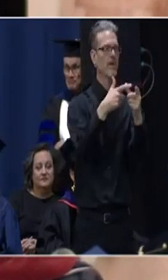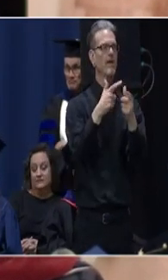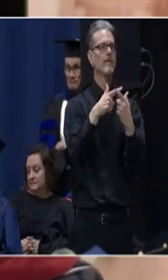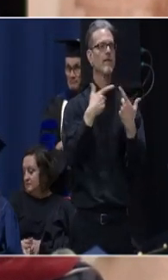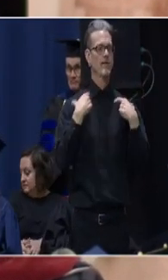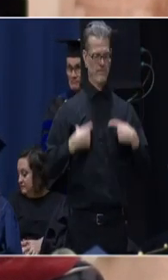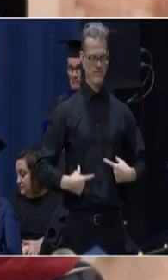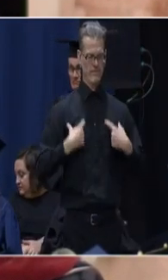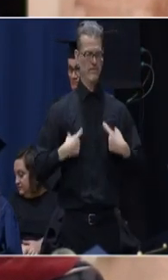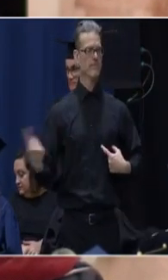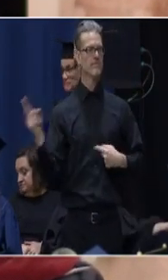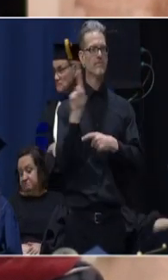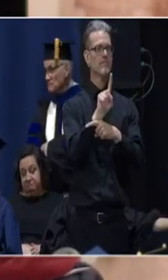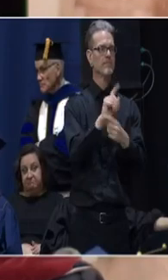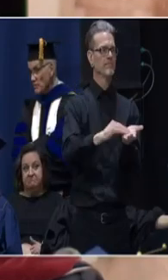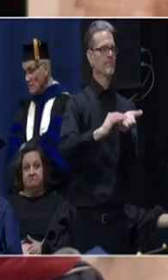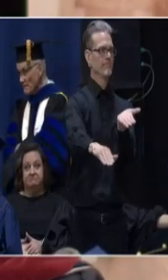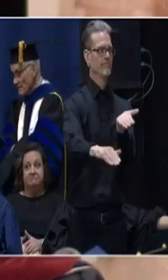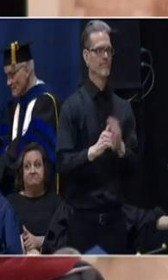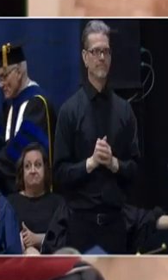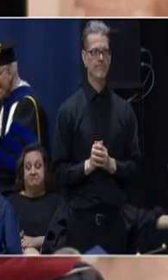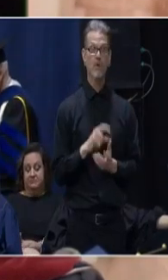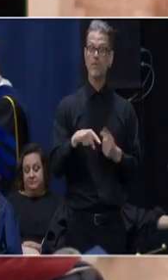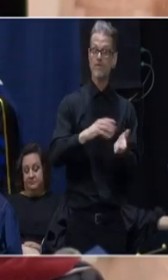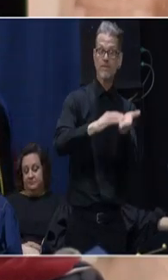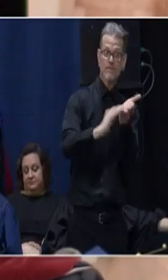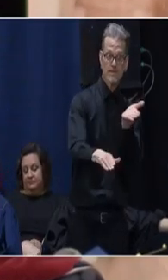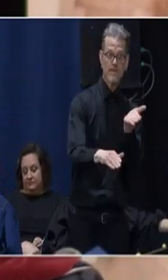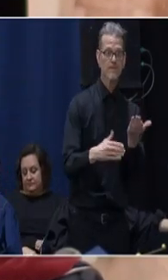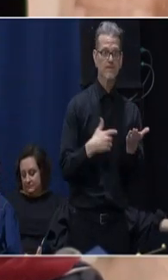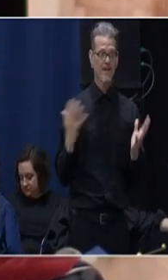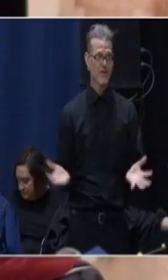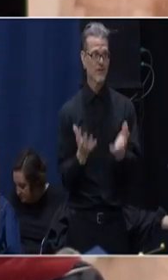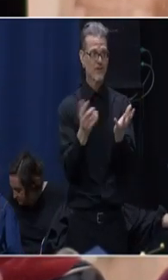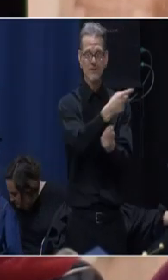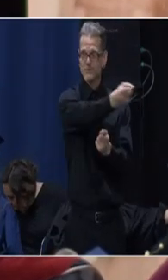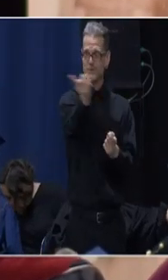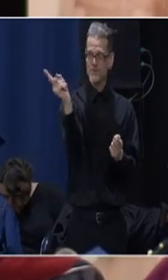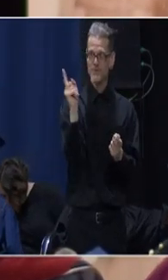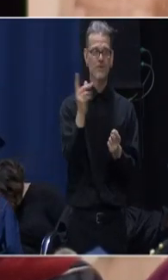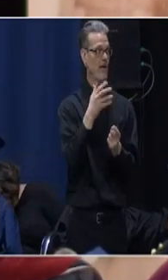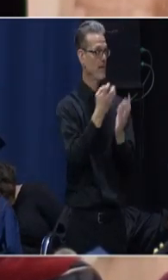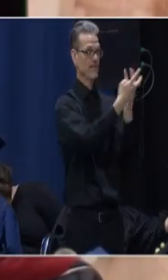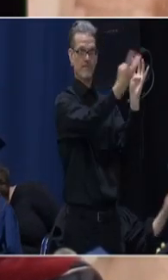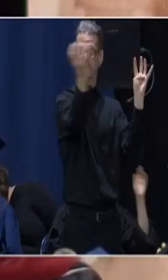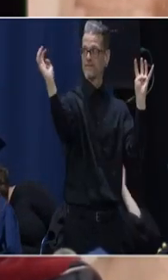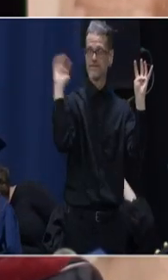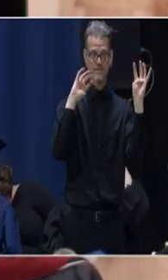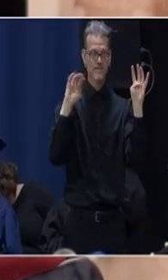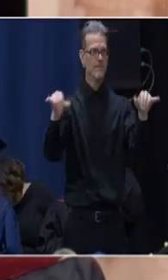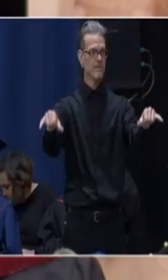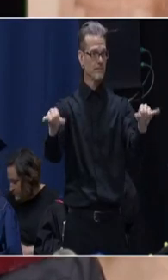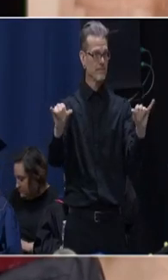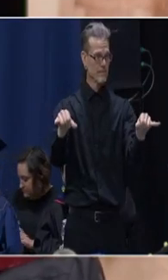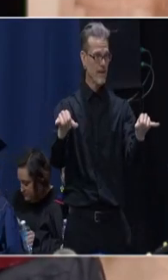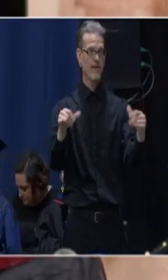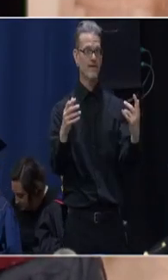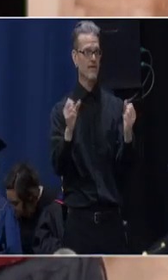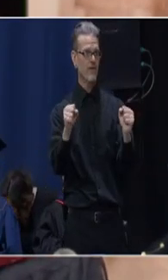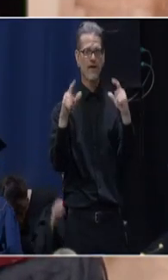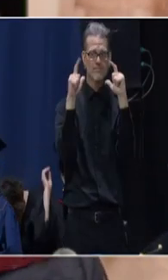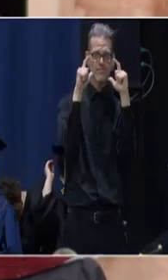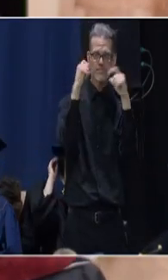commencement marshals. Once dismissed, I encourage our graduates and guests to remain and take photos